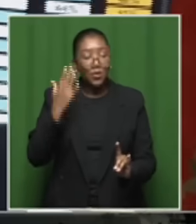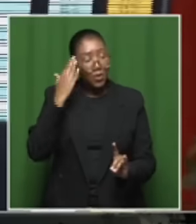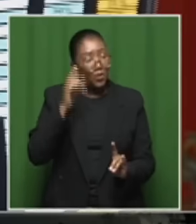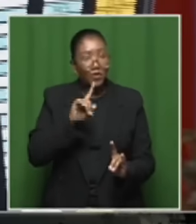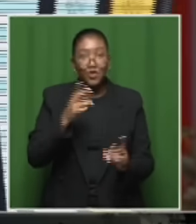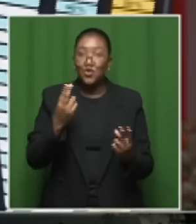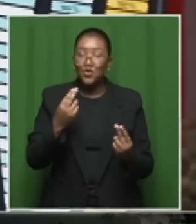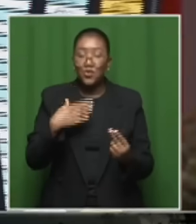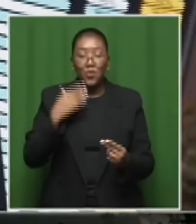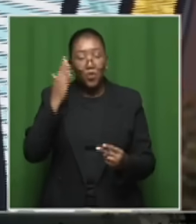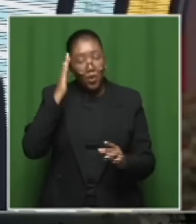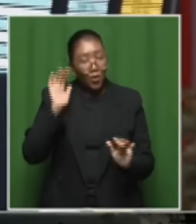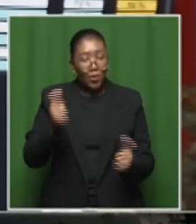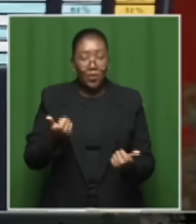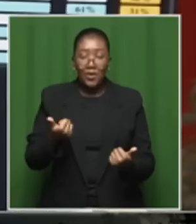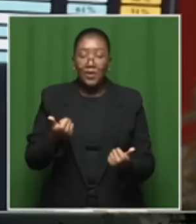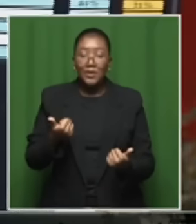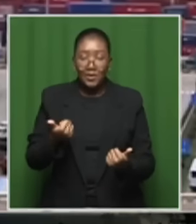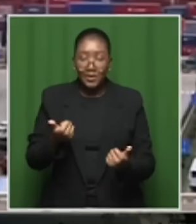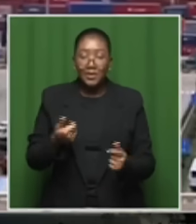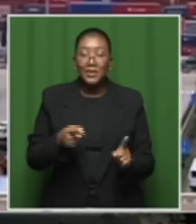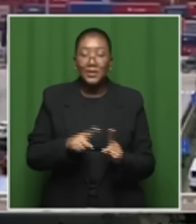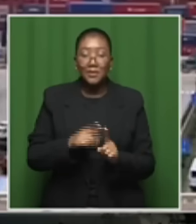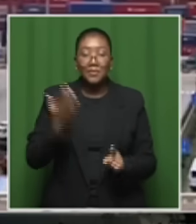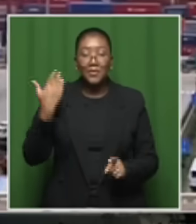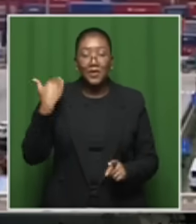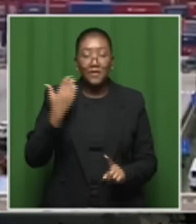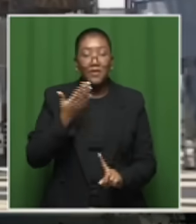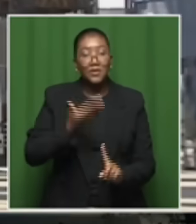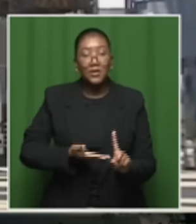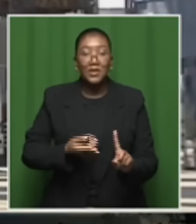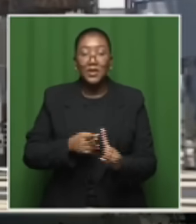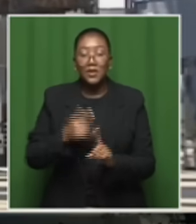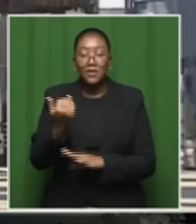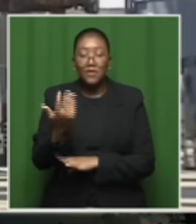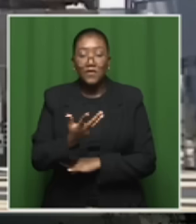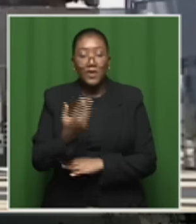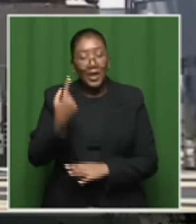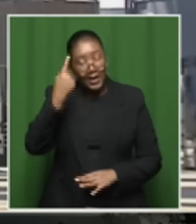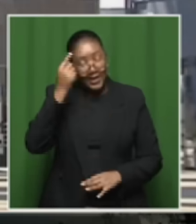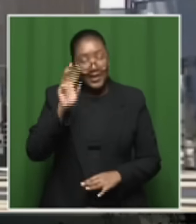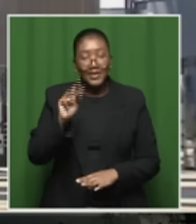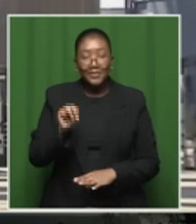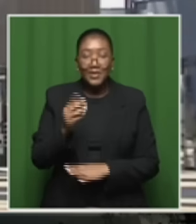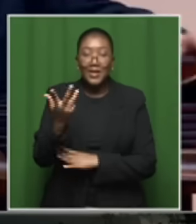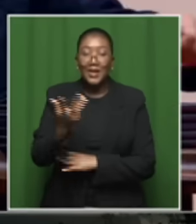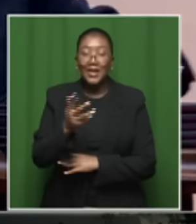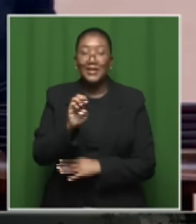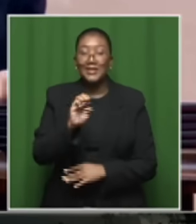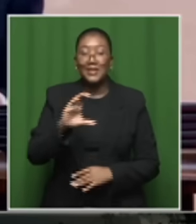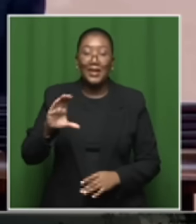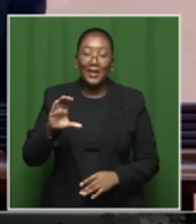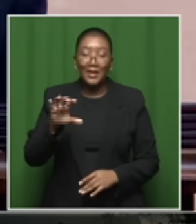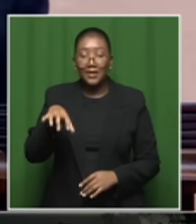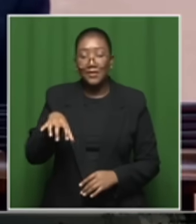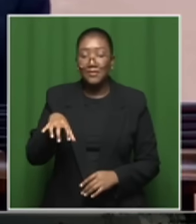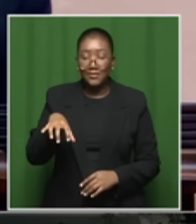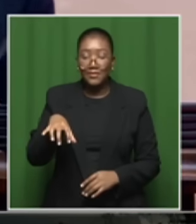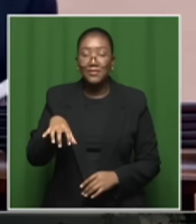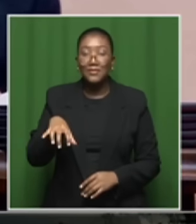his utterances when he was delivering a Nelson Mandela lecture in the Eastern Cape, how